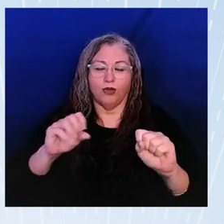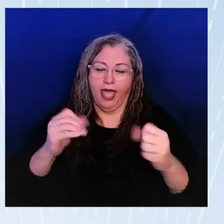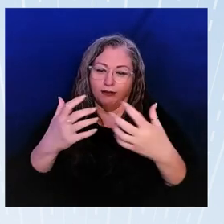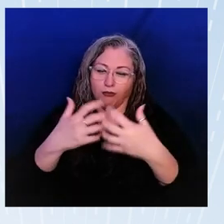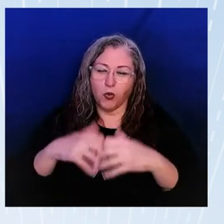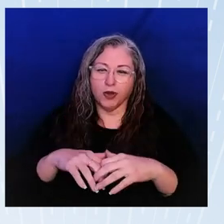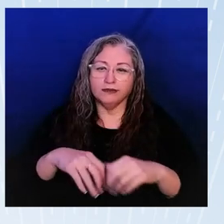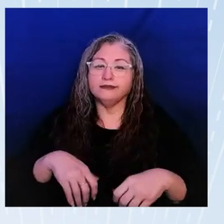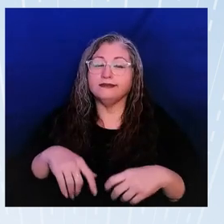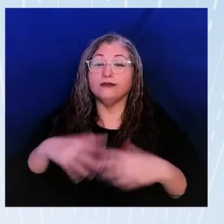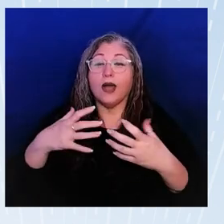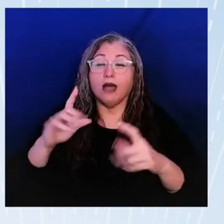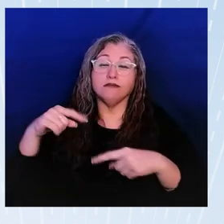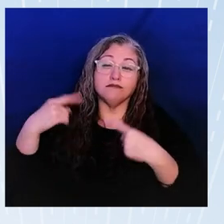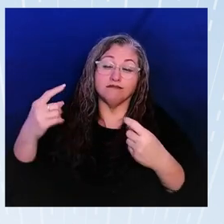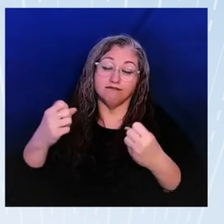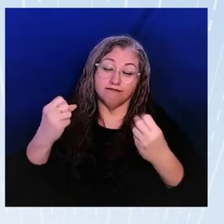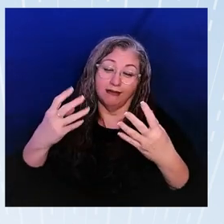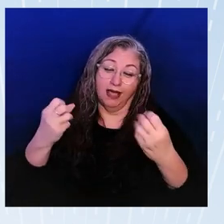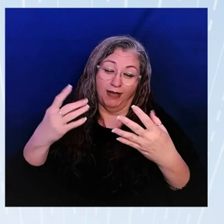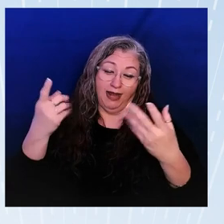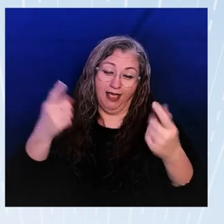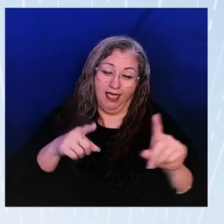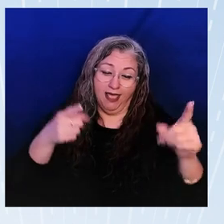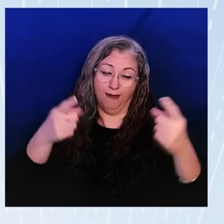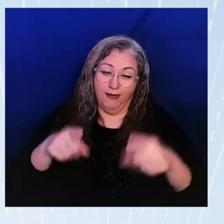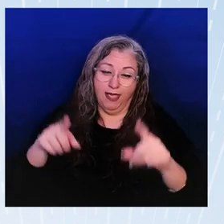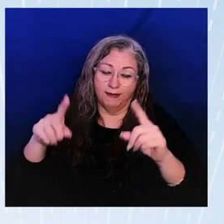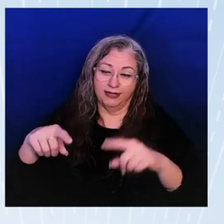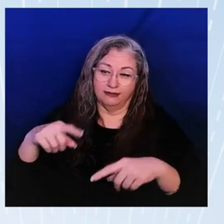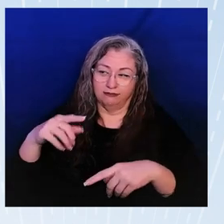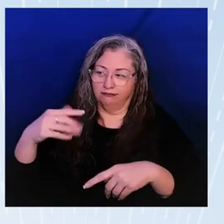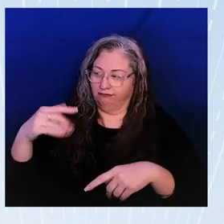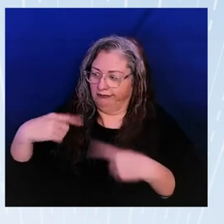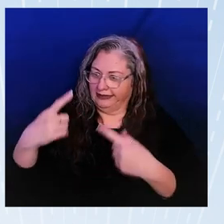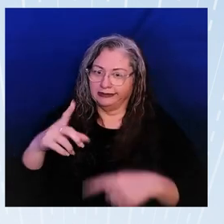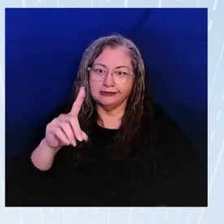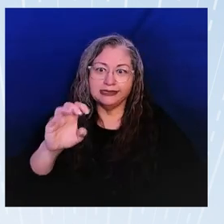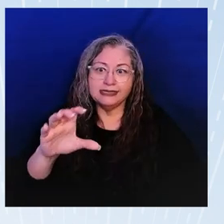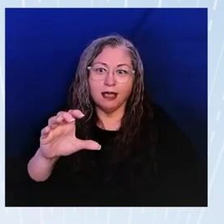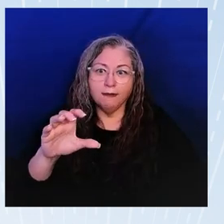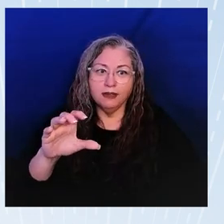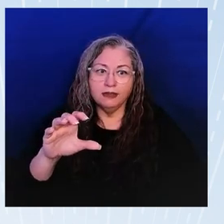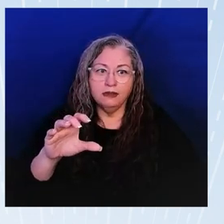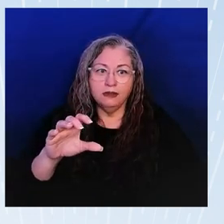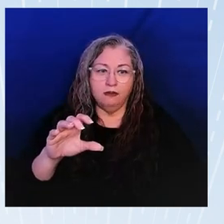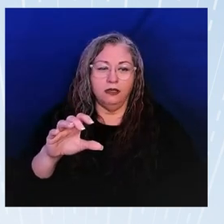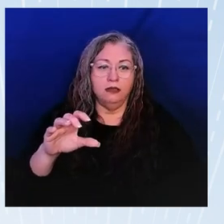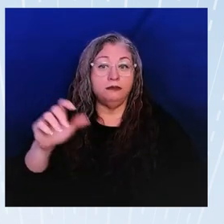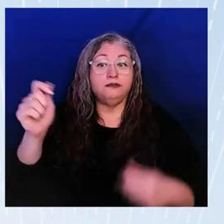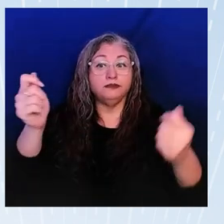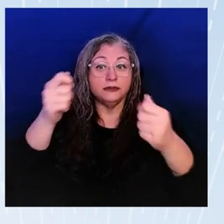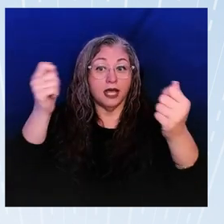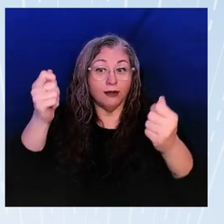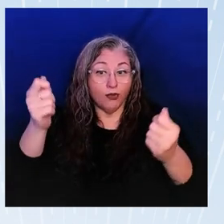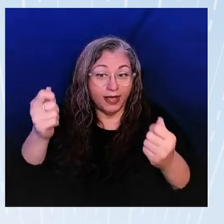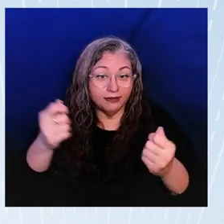much has happened since we last met in December. Things to celebrate,